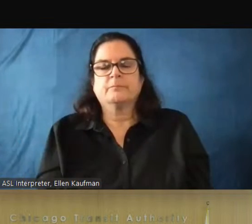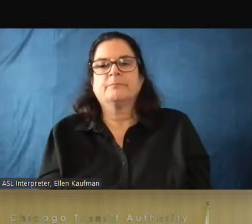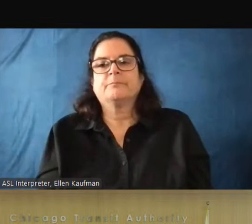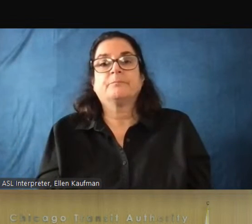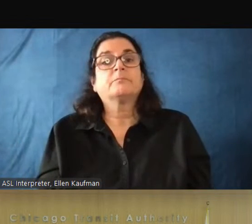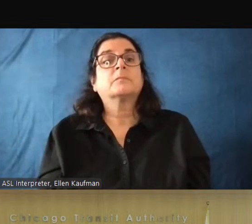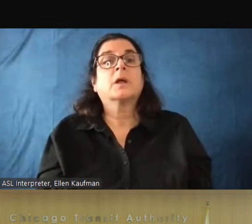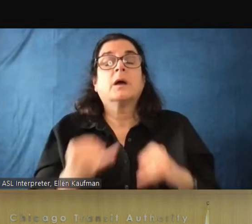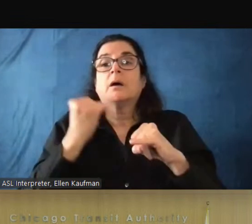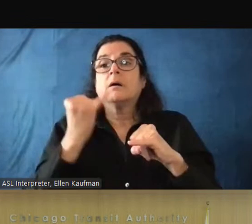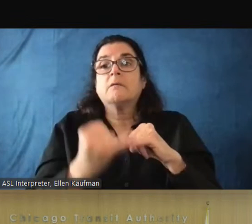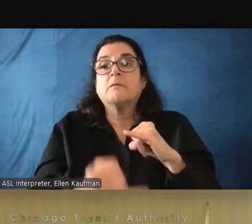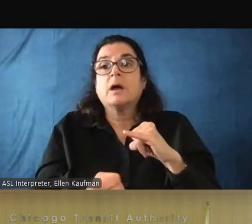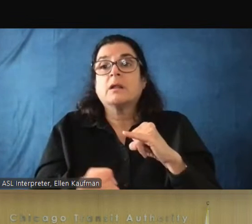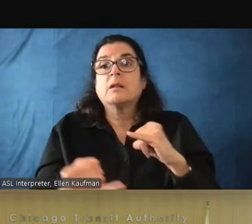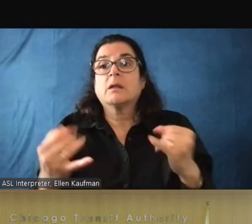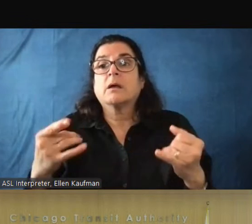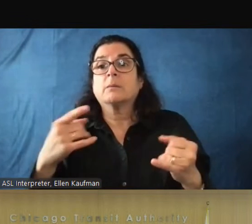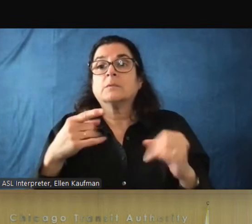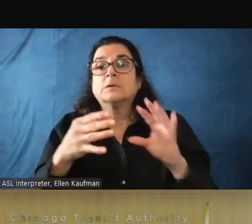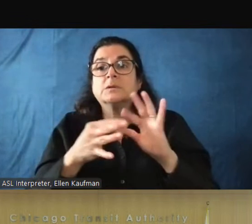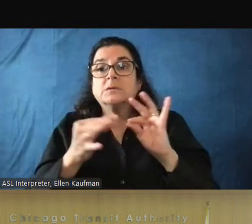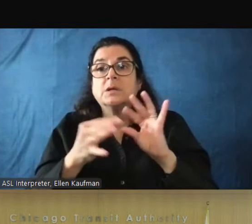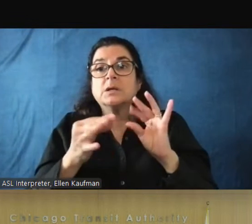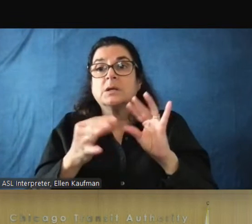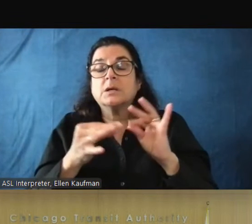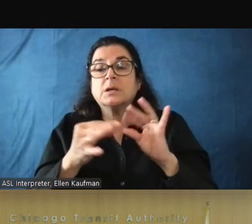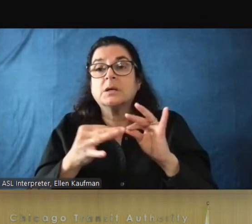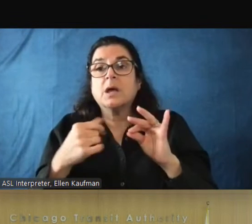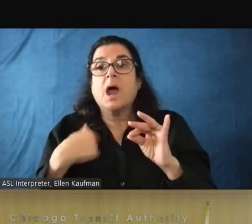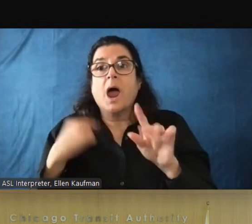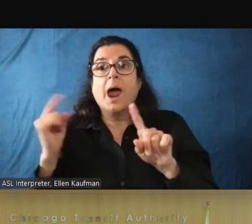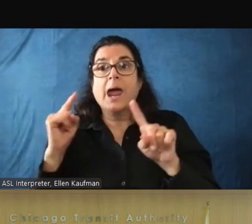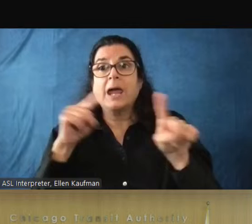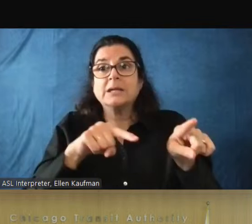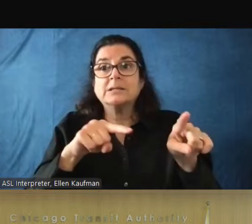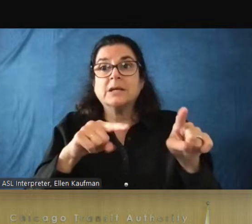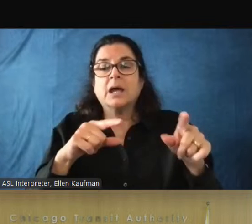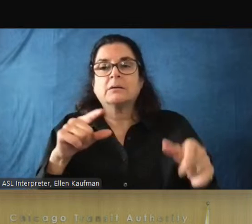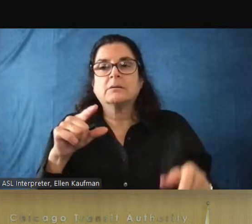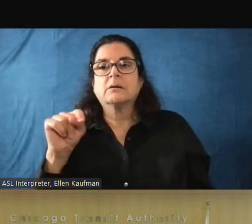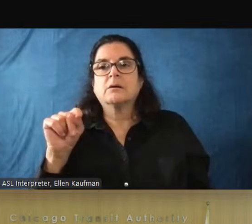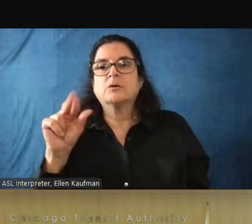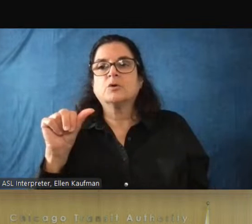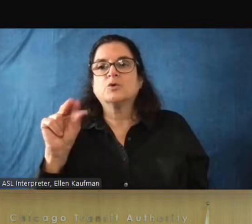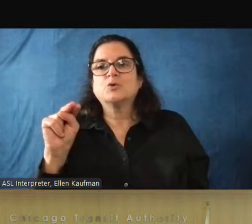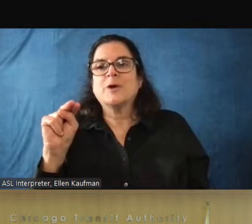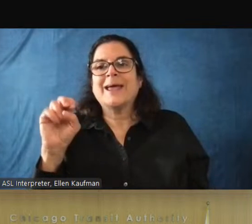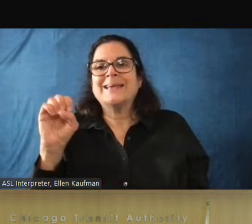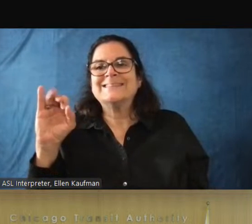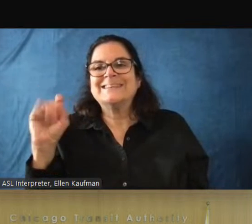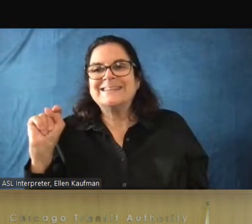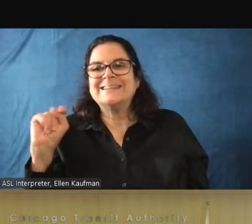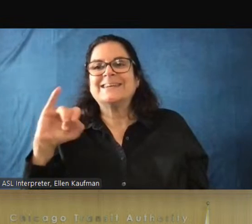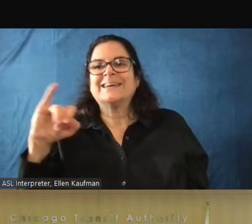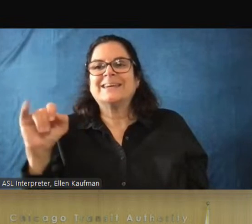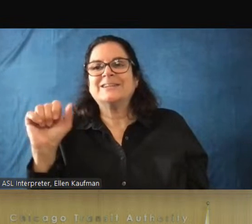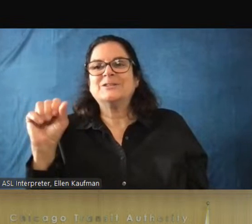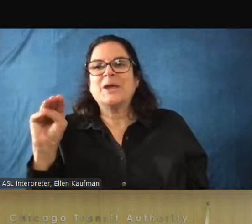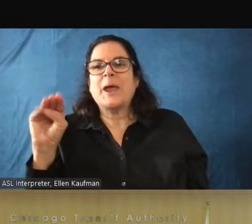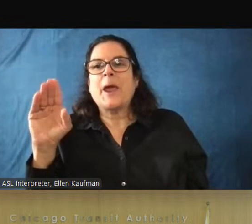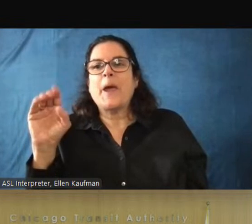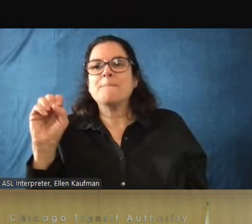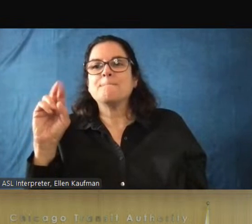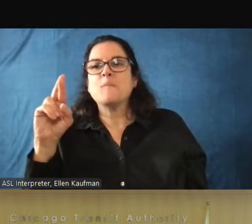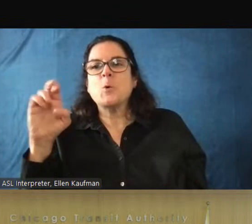Finally, I want to say that I did attend the Transit Jamboree on Saturday. What a